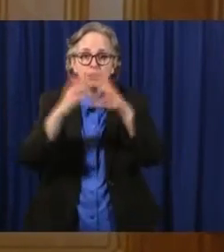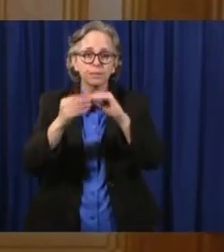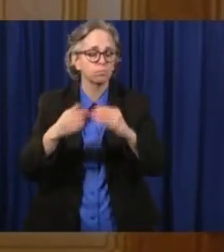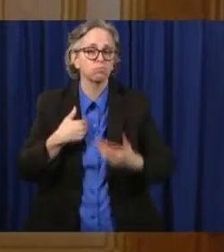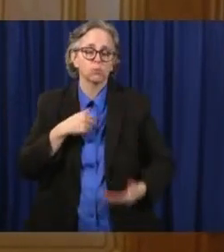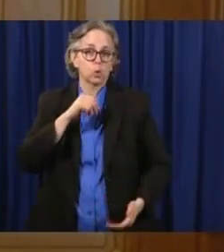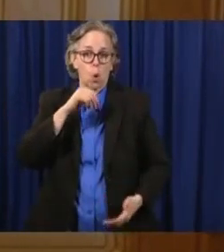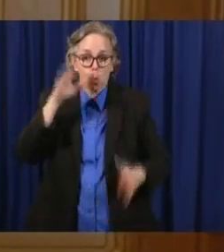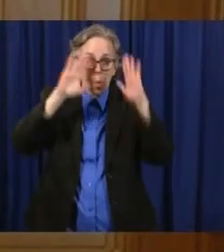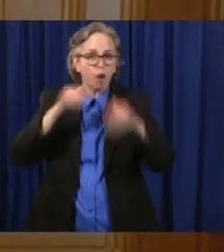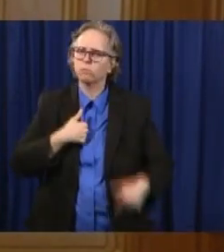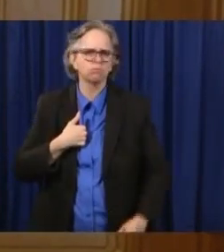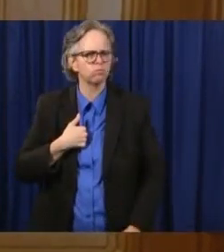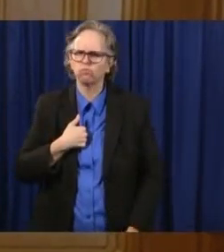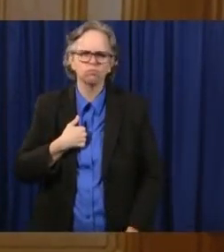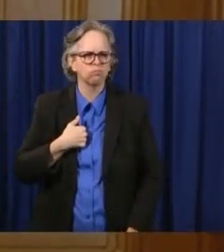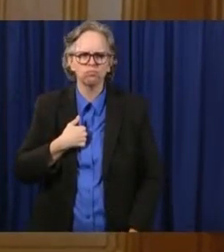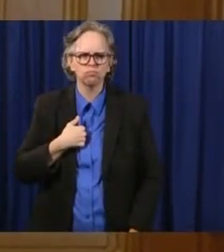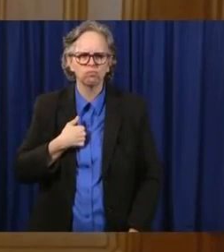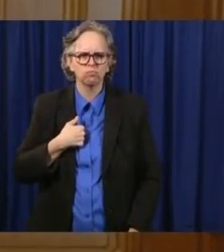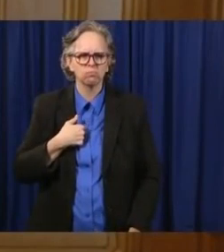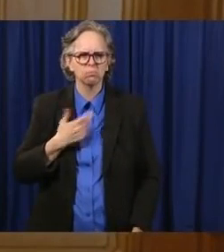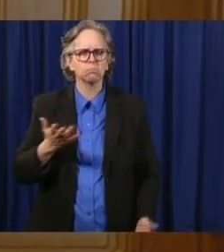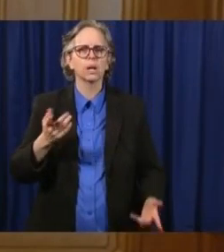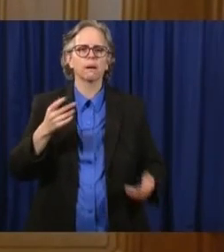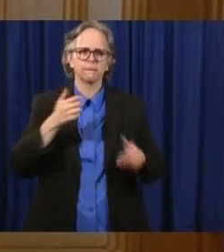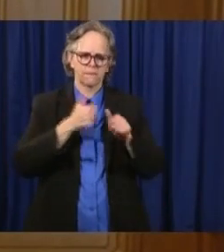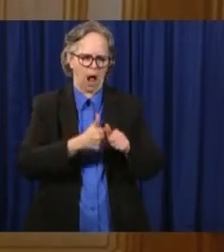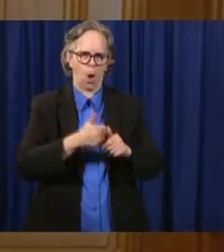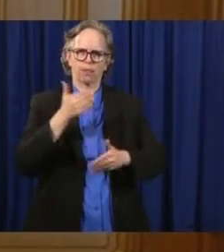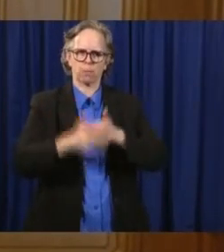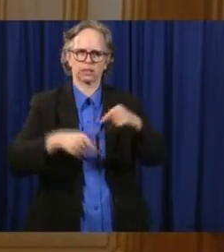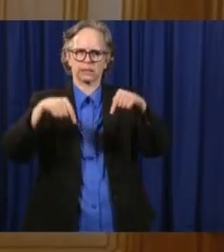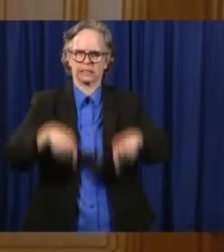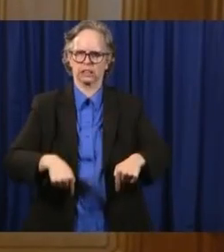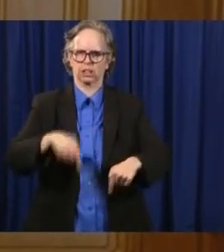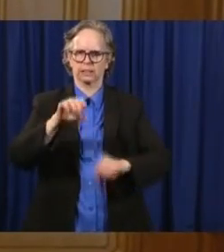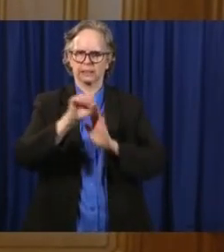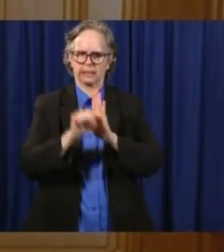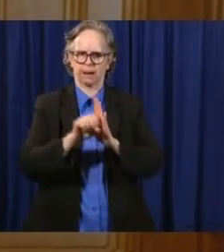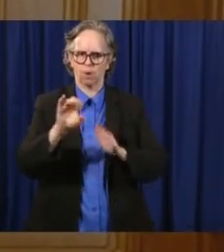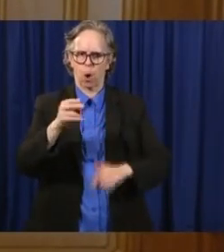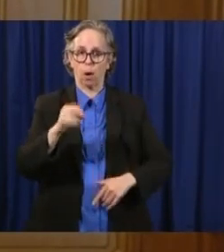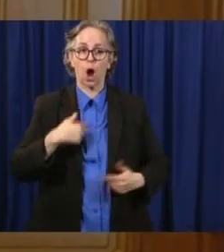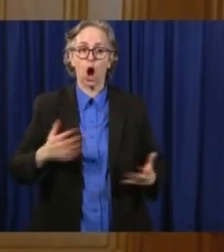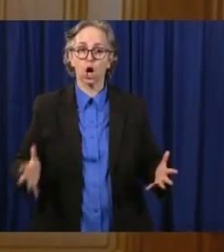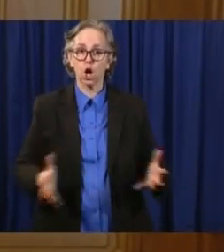opportunity to vote. We encourage people to go vote.